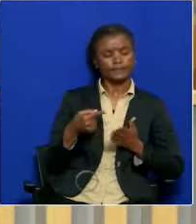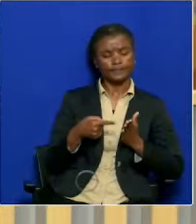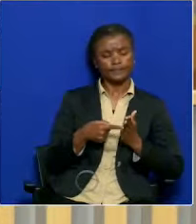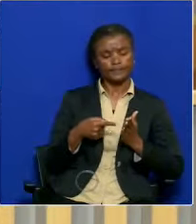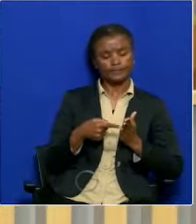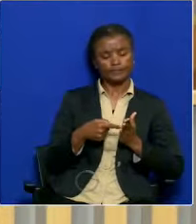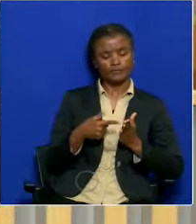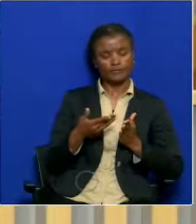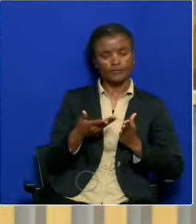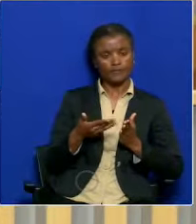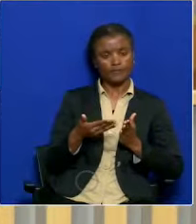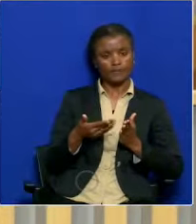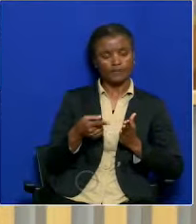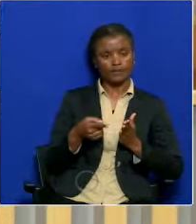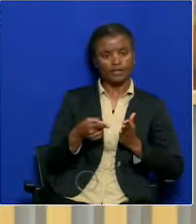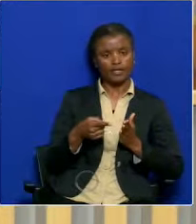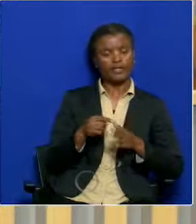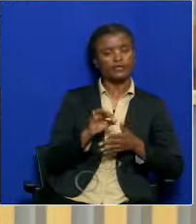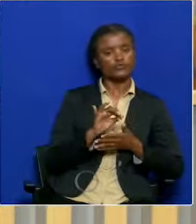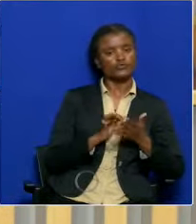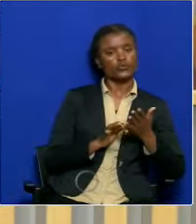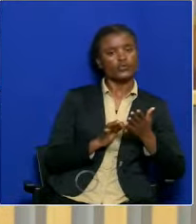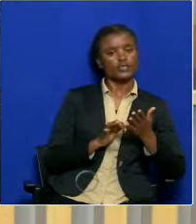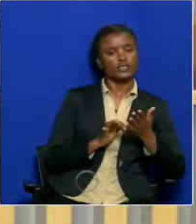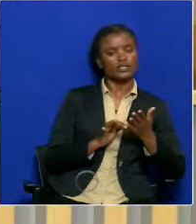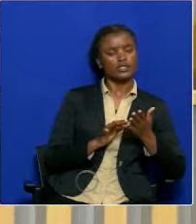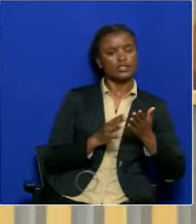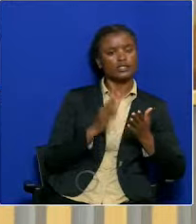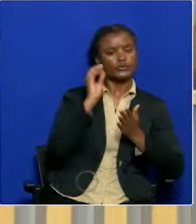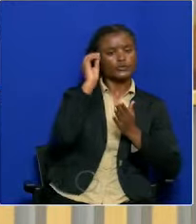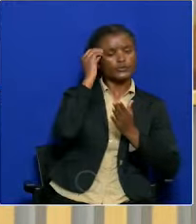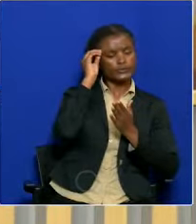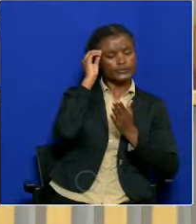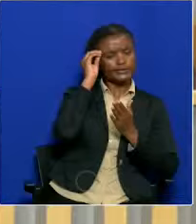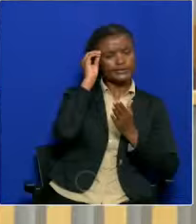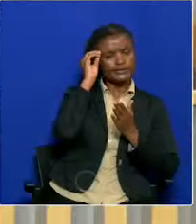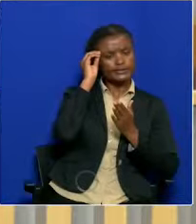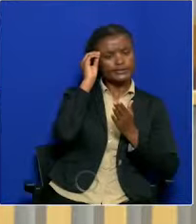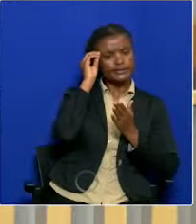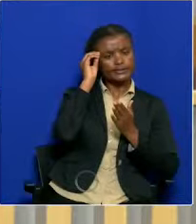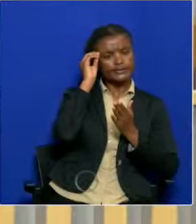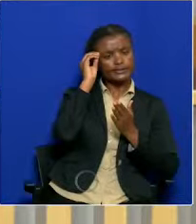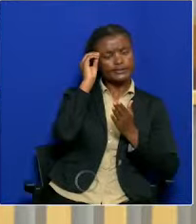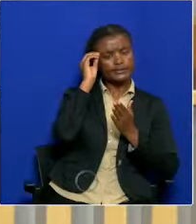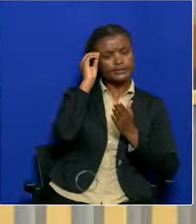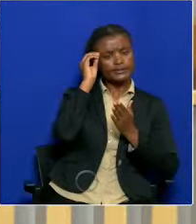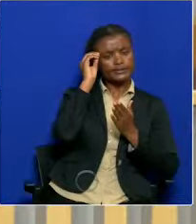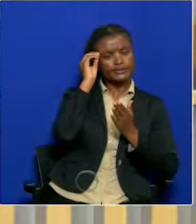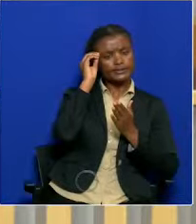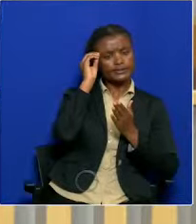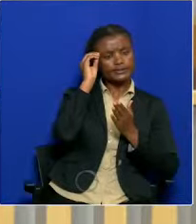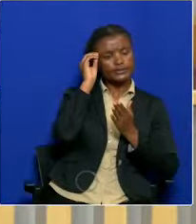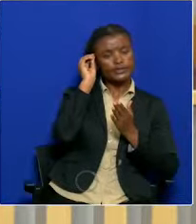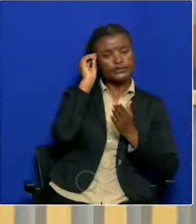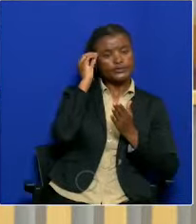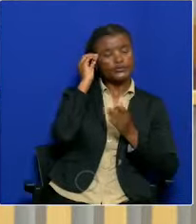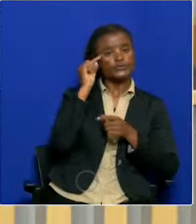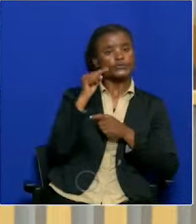the story about, or the news about the allegedly fraudulently awarded